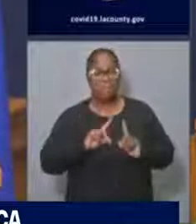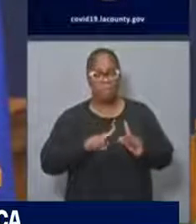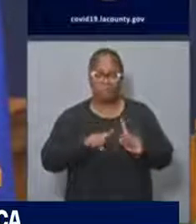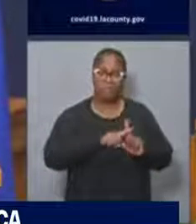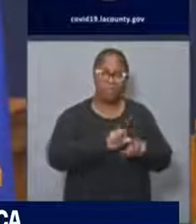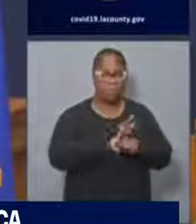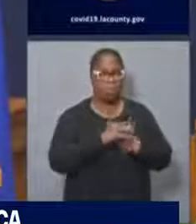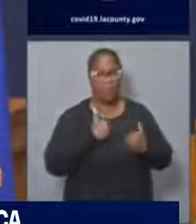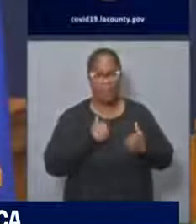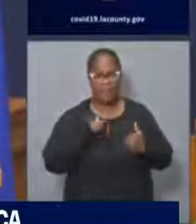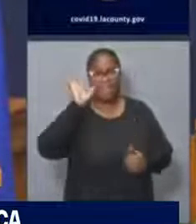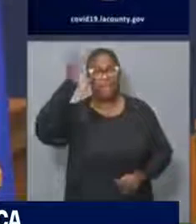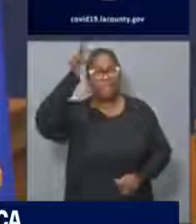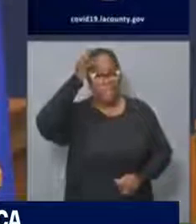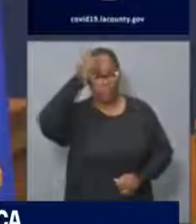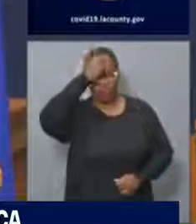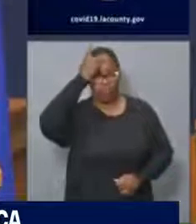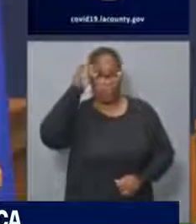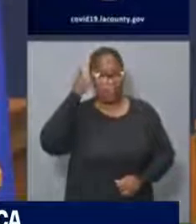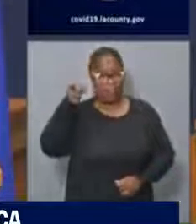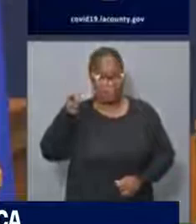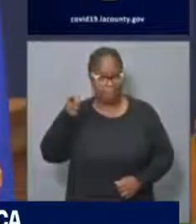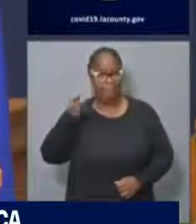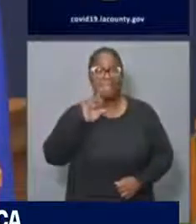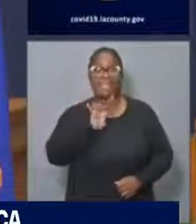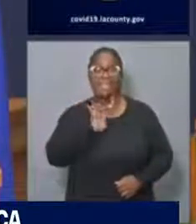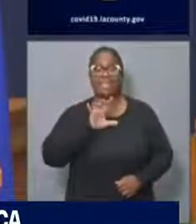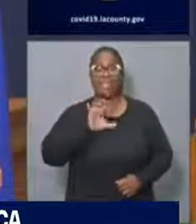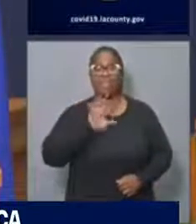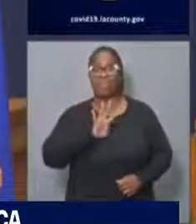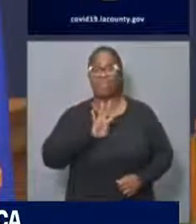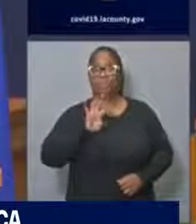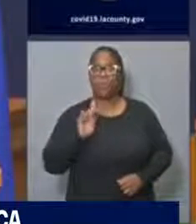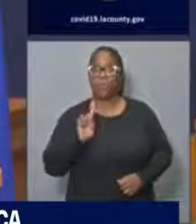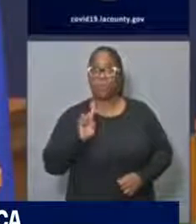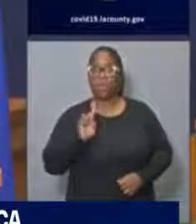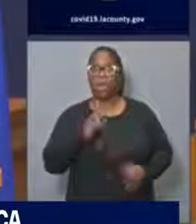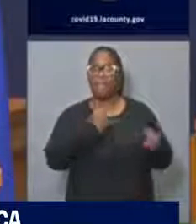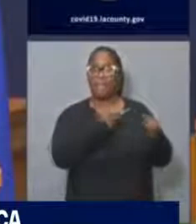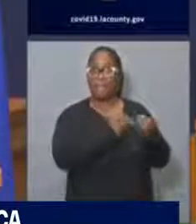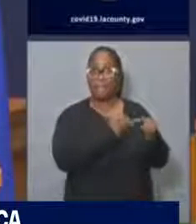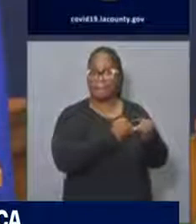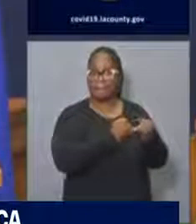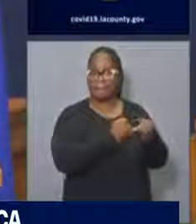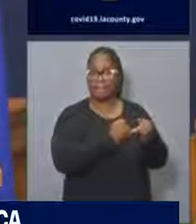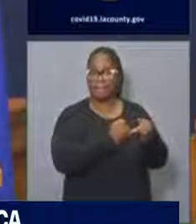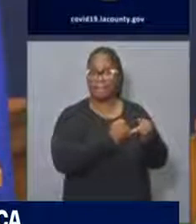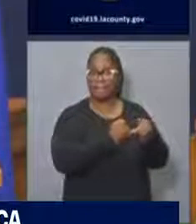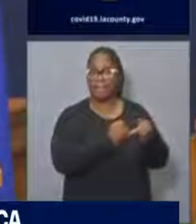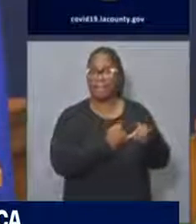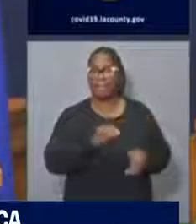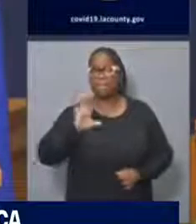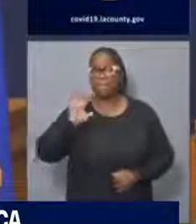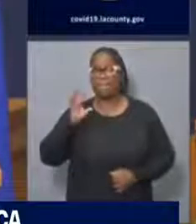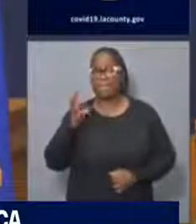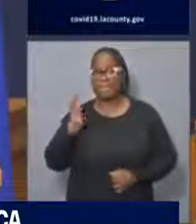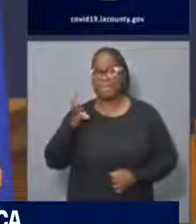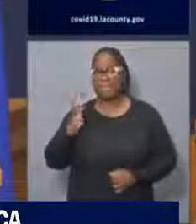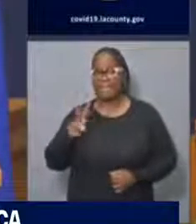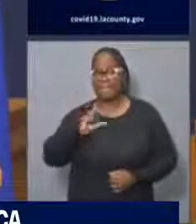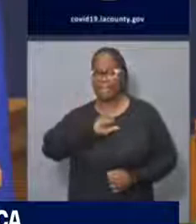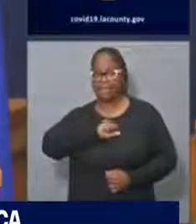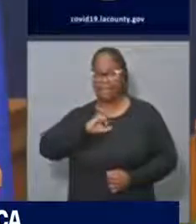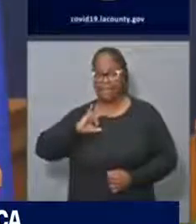the federal prison facilities. This includes 741 among people who are incarcerated and 16